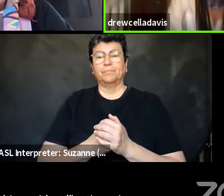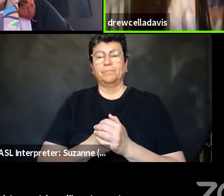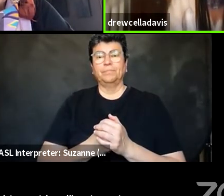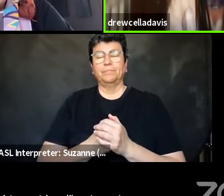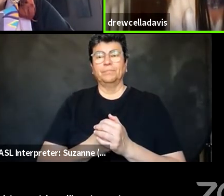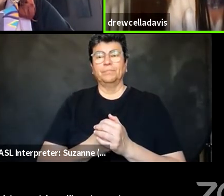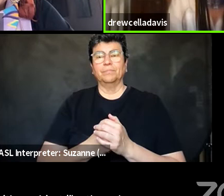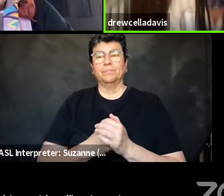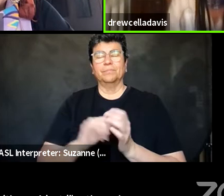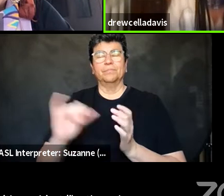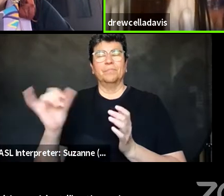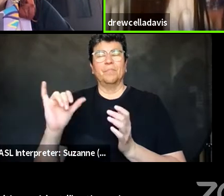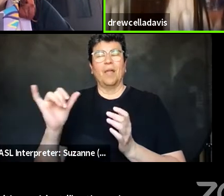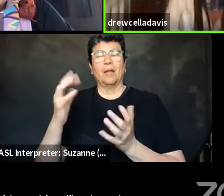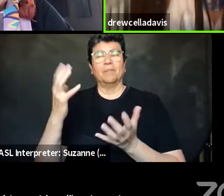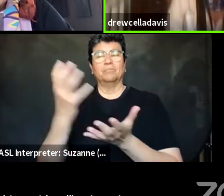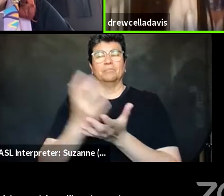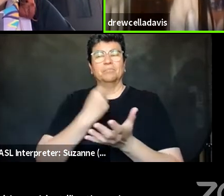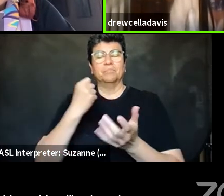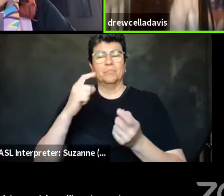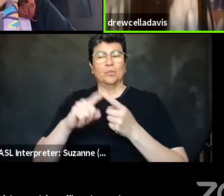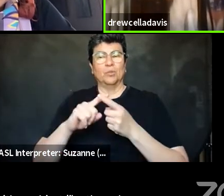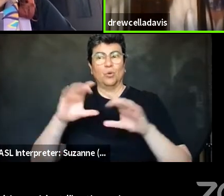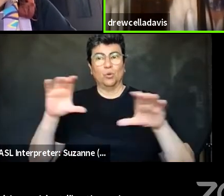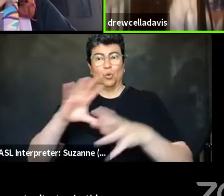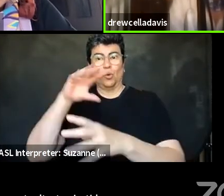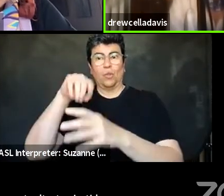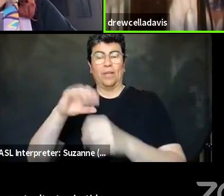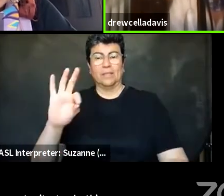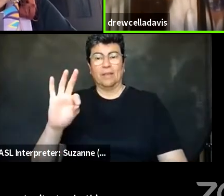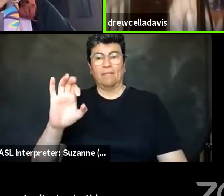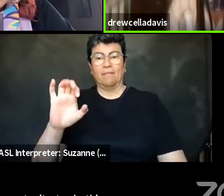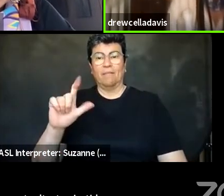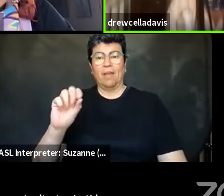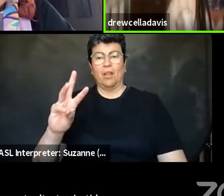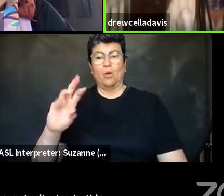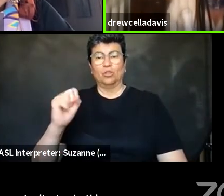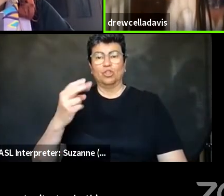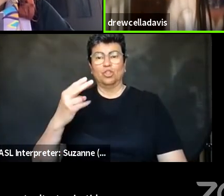I just getting the opportunity to do this fellowship at the LARC, I have